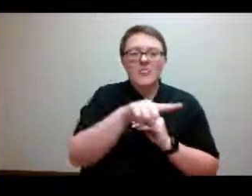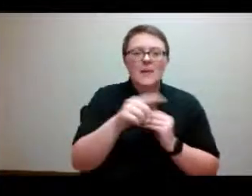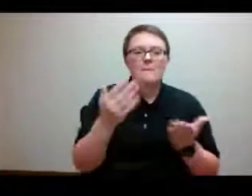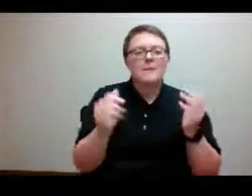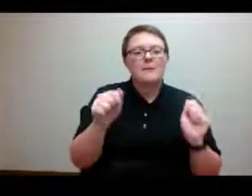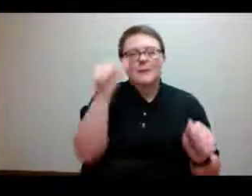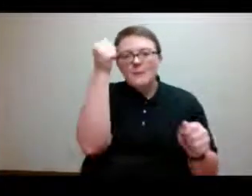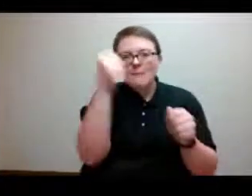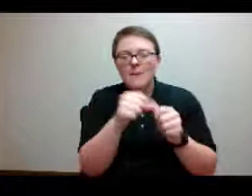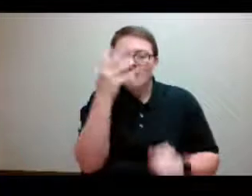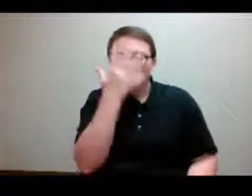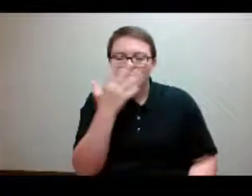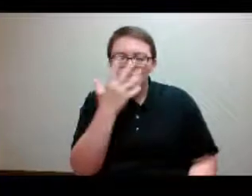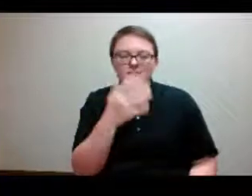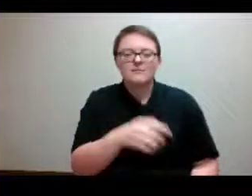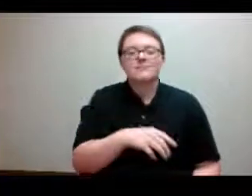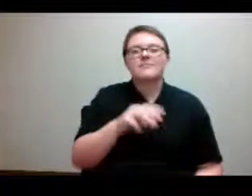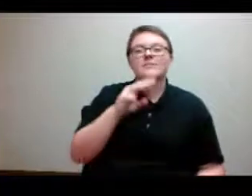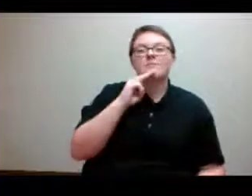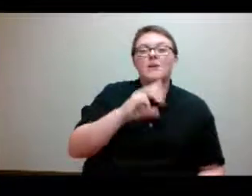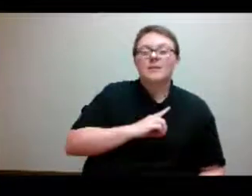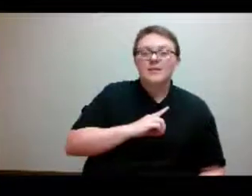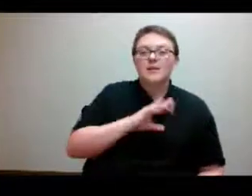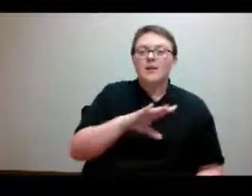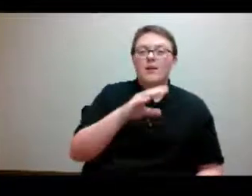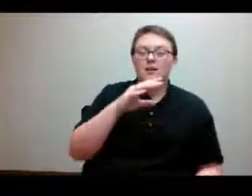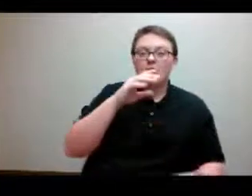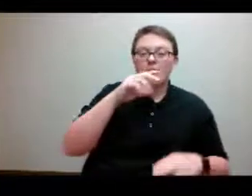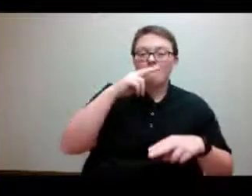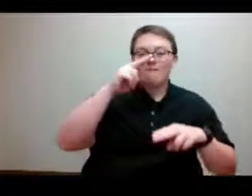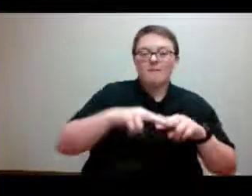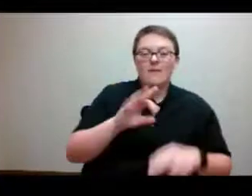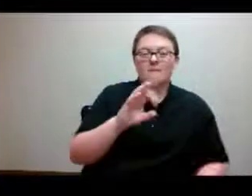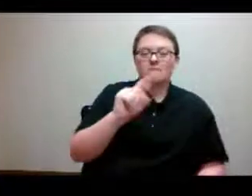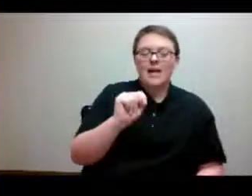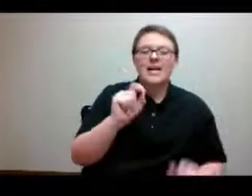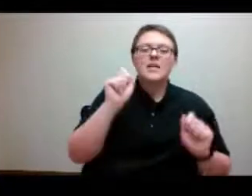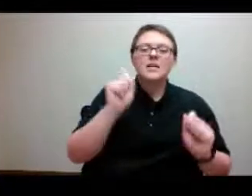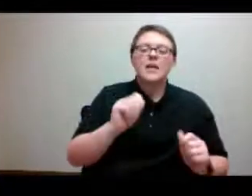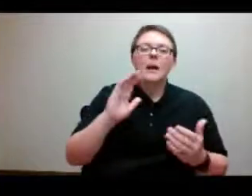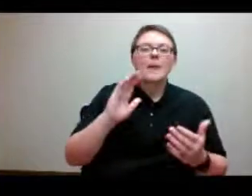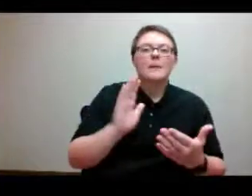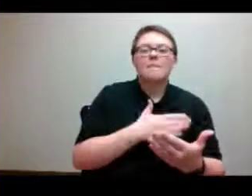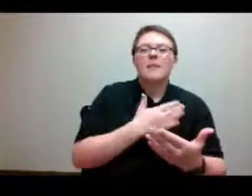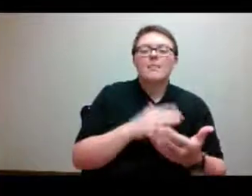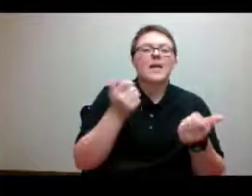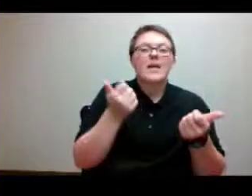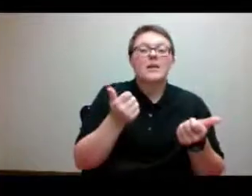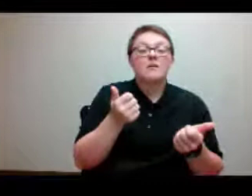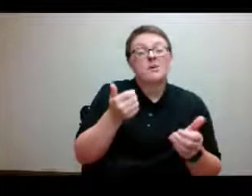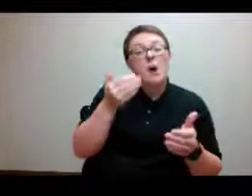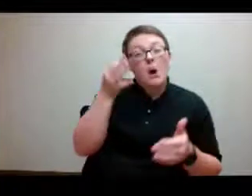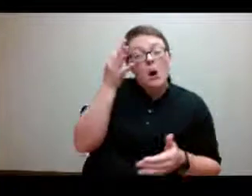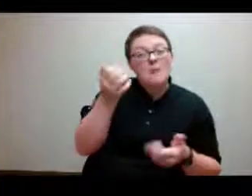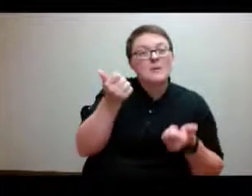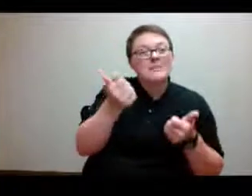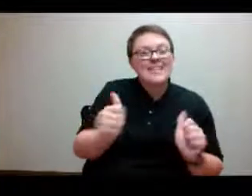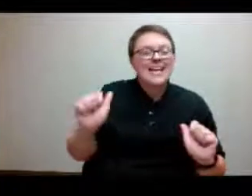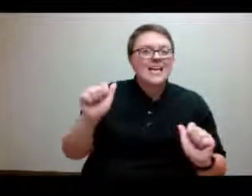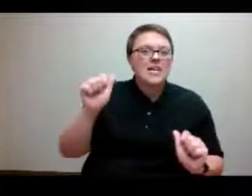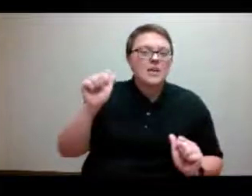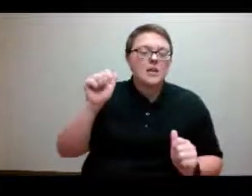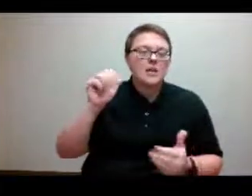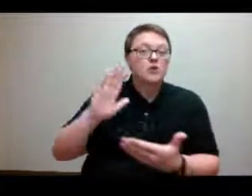by. Maureen Denner's fun fact is she can play almost any song by ear on the keyboard or piano if she hears it just 2 or